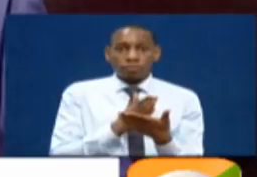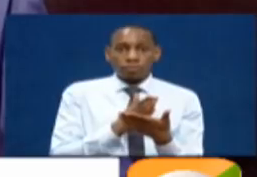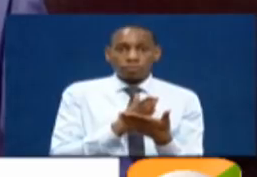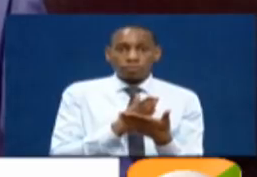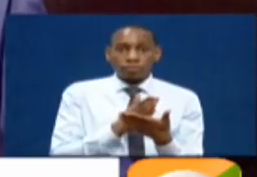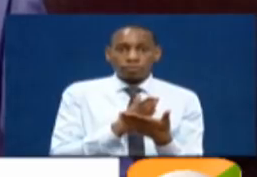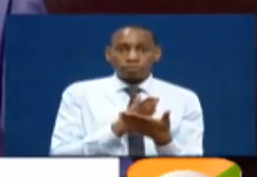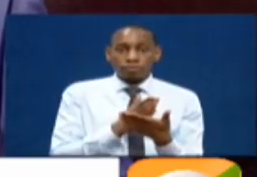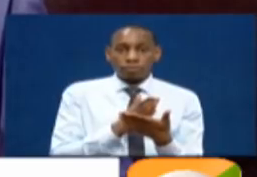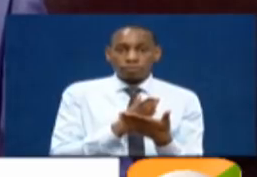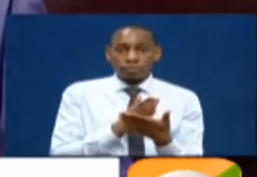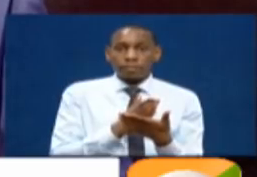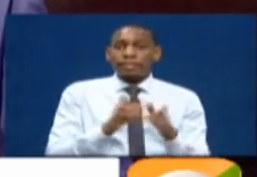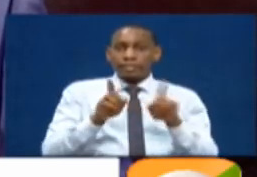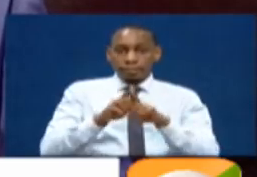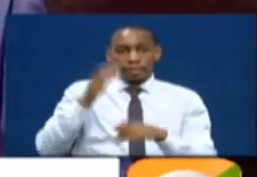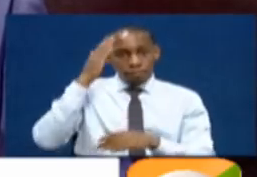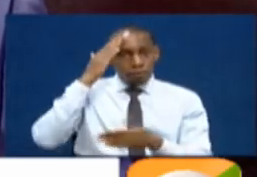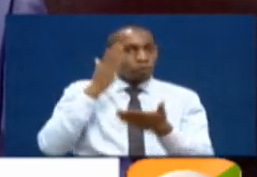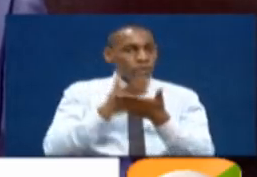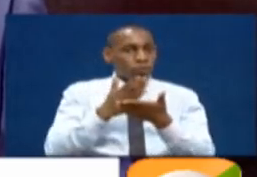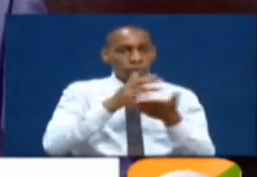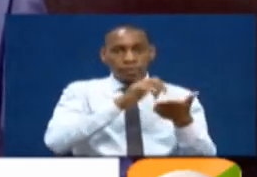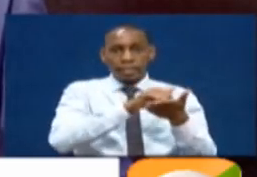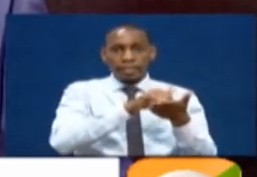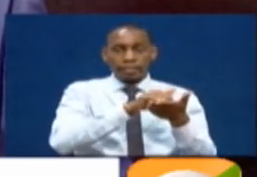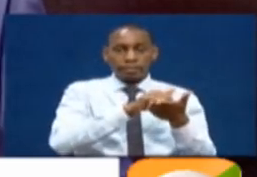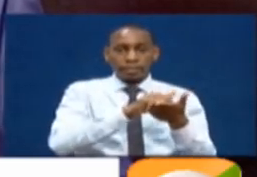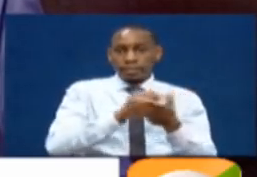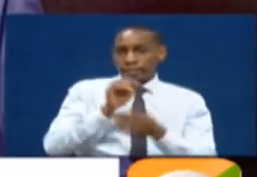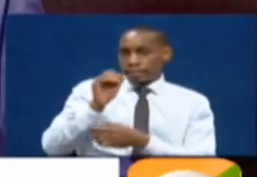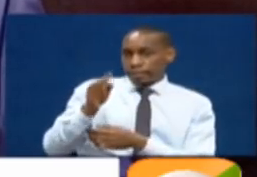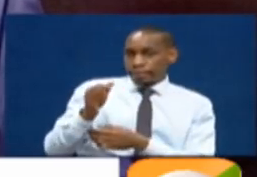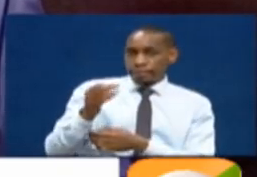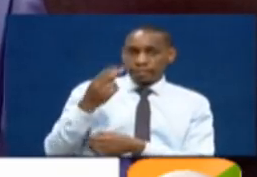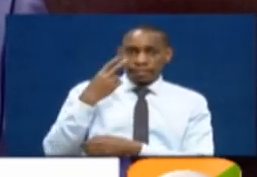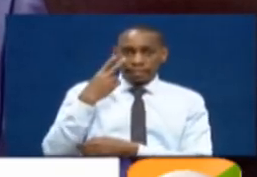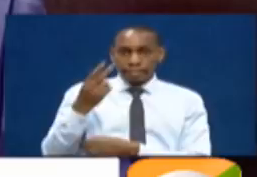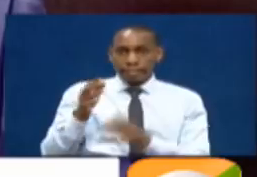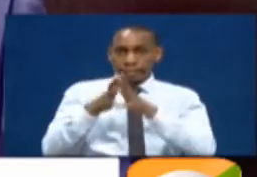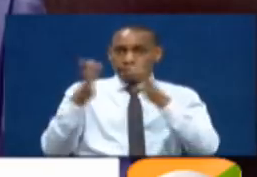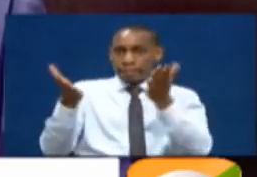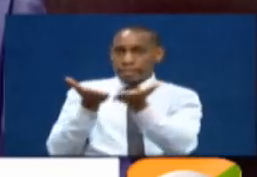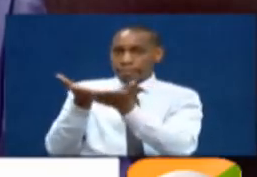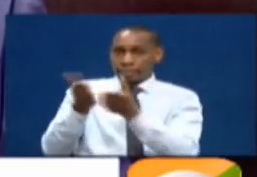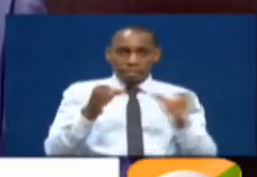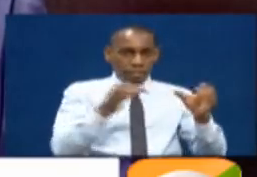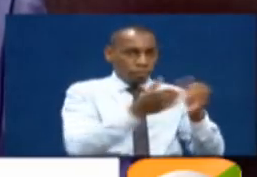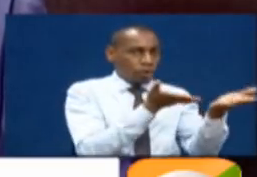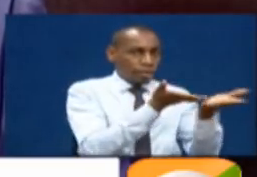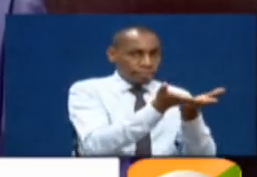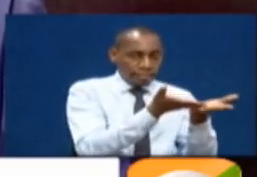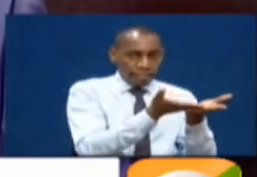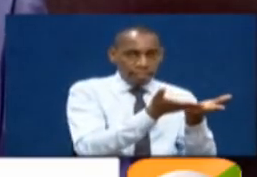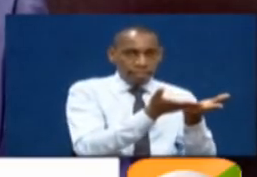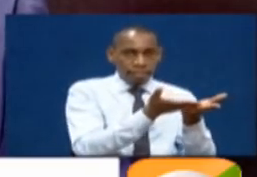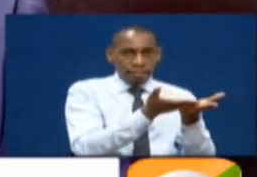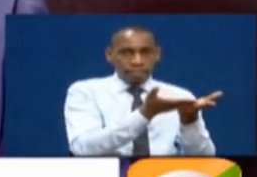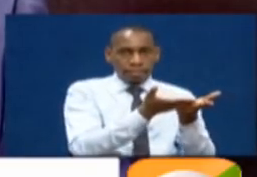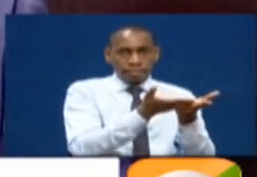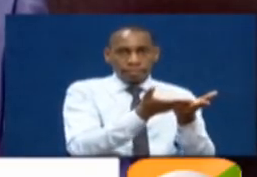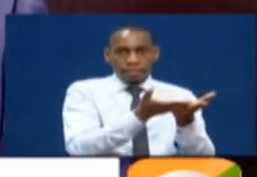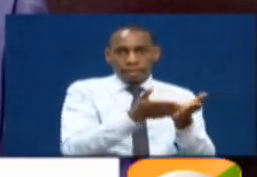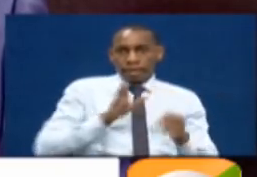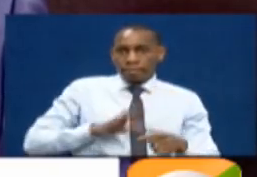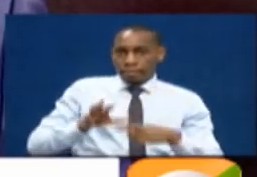and literally, we know that for a fact that whether you're looking at big business, whether you're looking at small businesses, whether you're looking at Momboka, whether you're